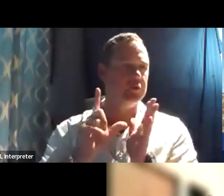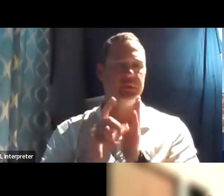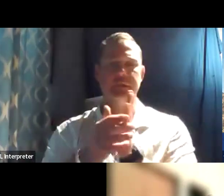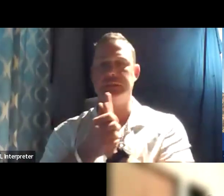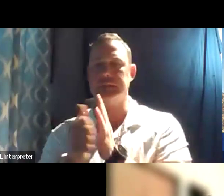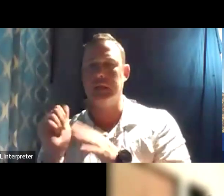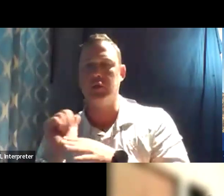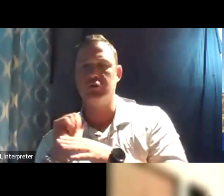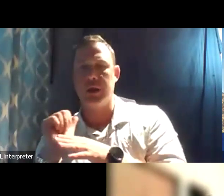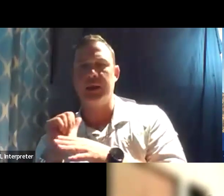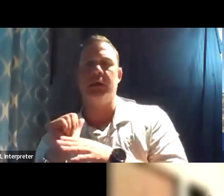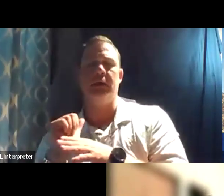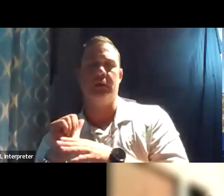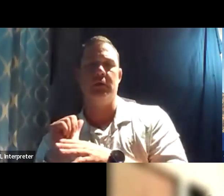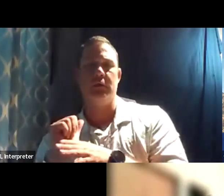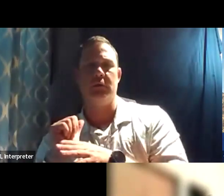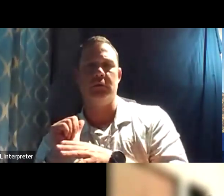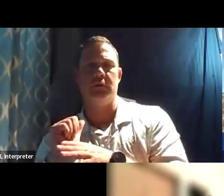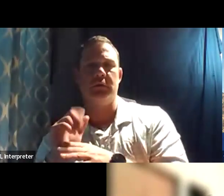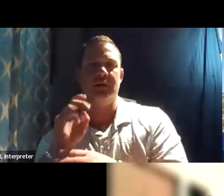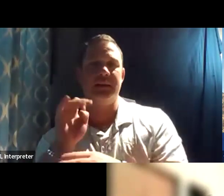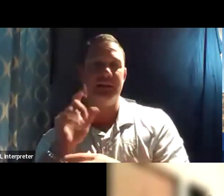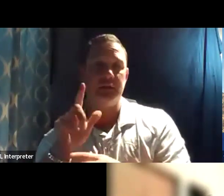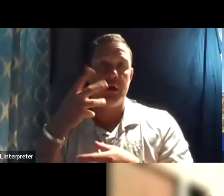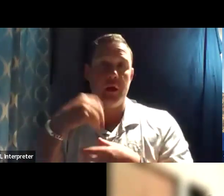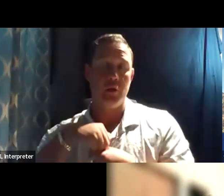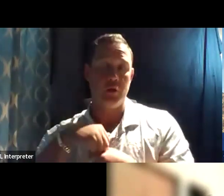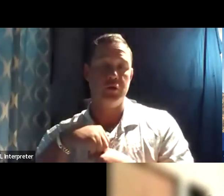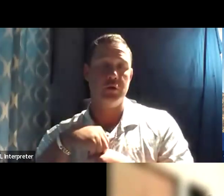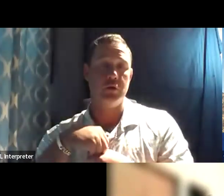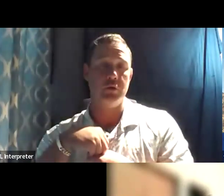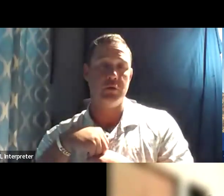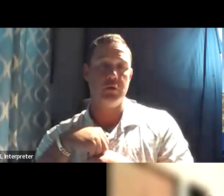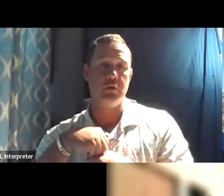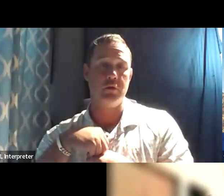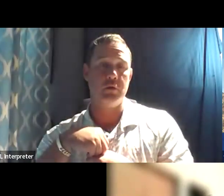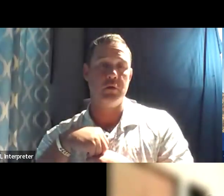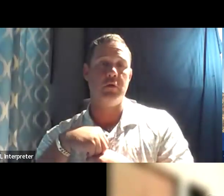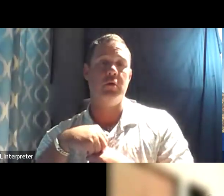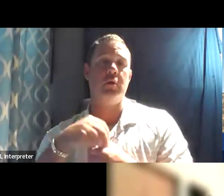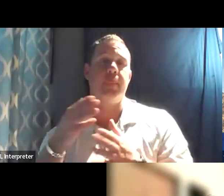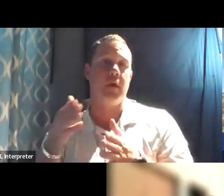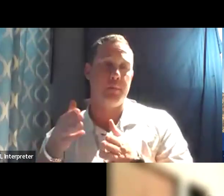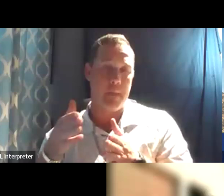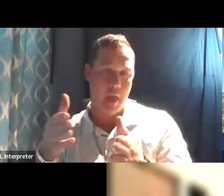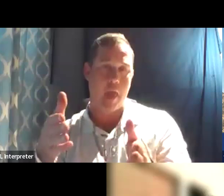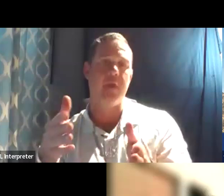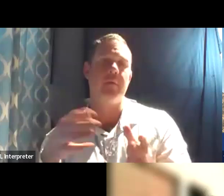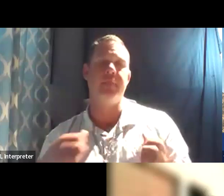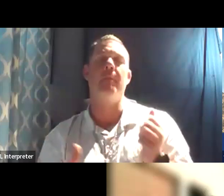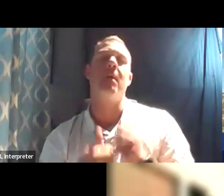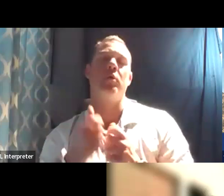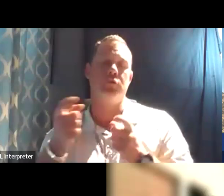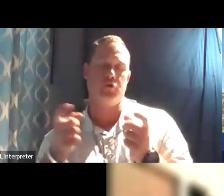enable digital inclusion. That like the digital inclusion is the path and the thing that we have the most control